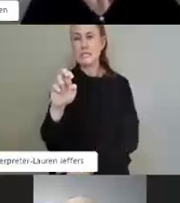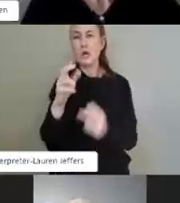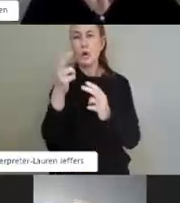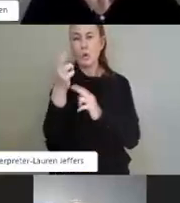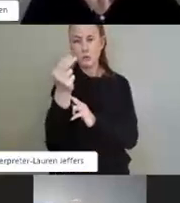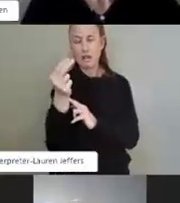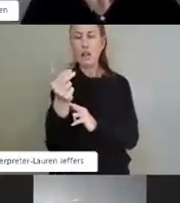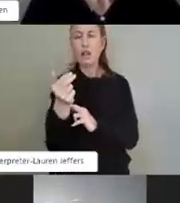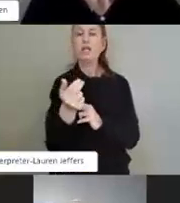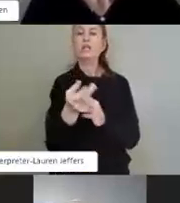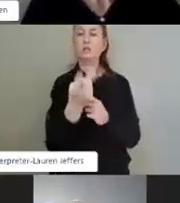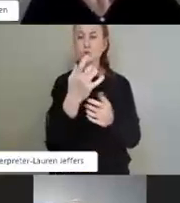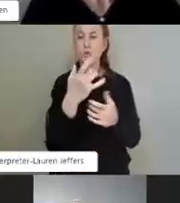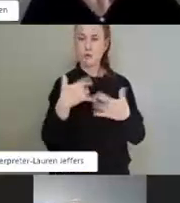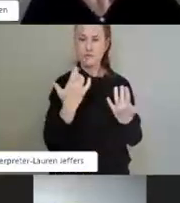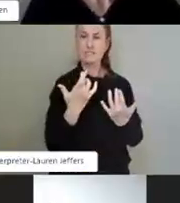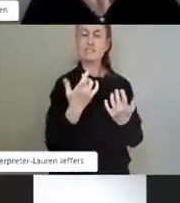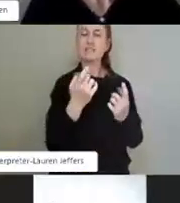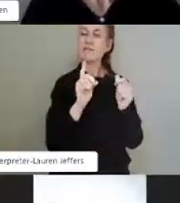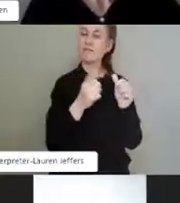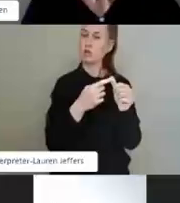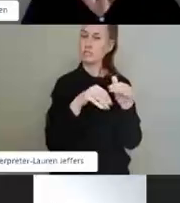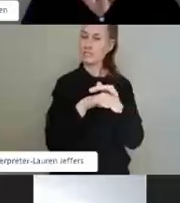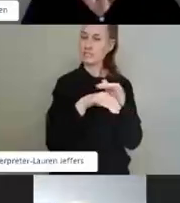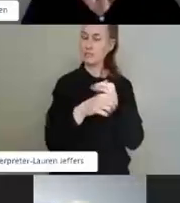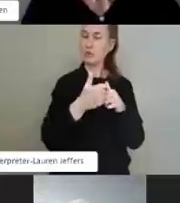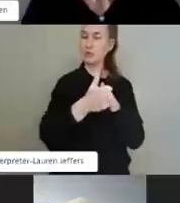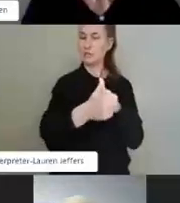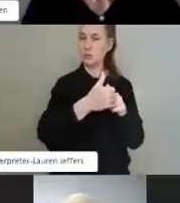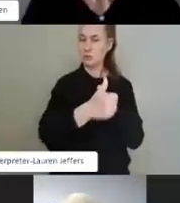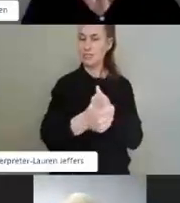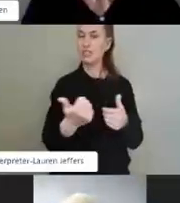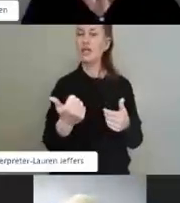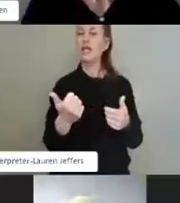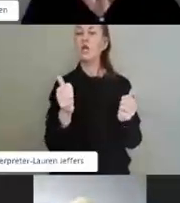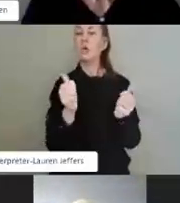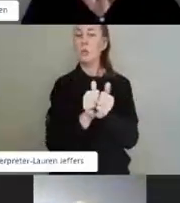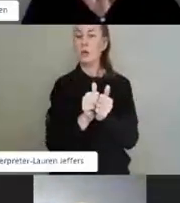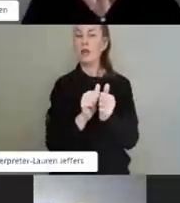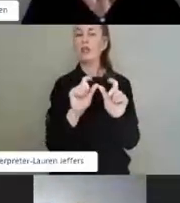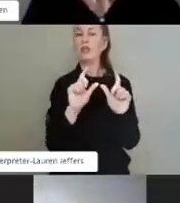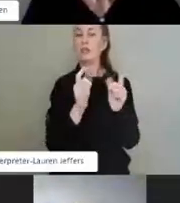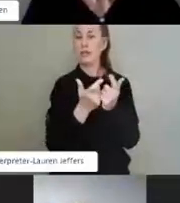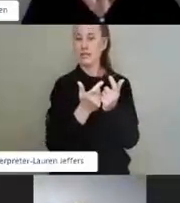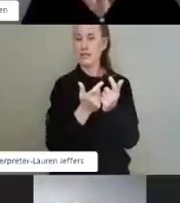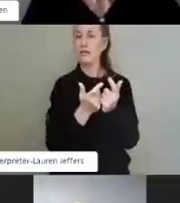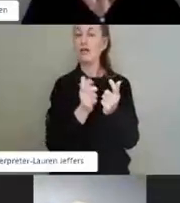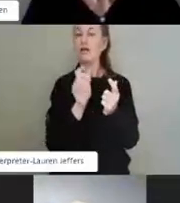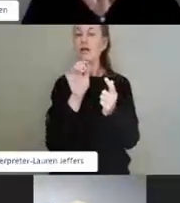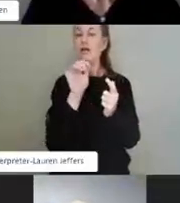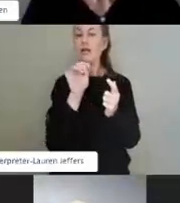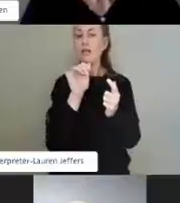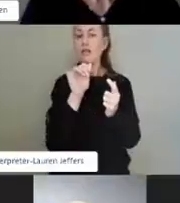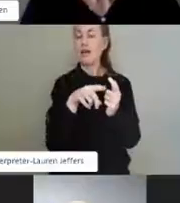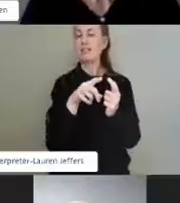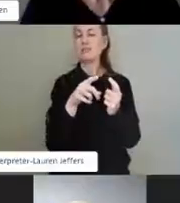doing an accessible transportation symposium, and we're doing that in conjunction with the league. And this is going to do a few things for us